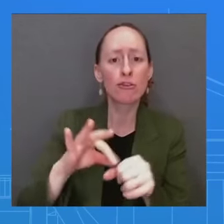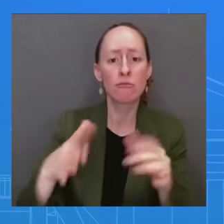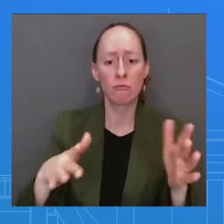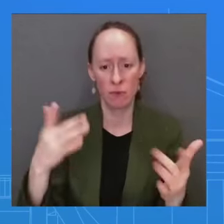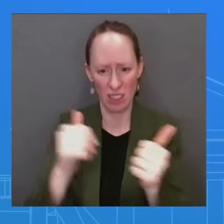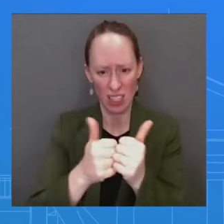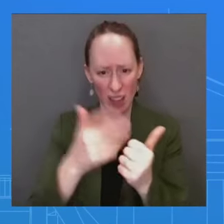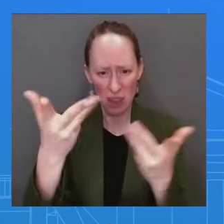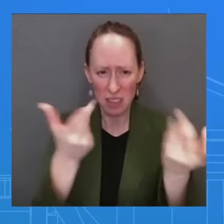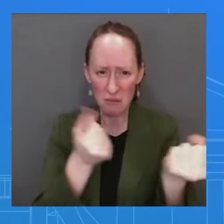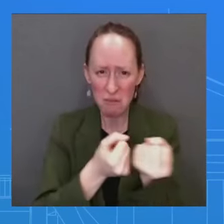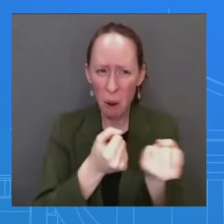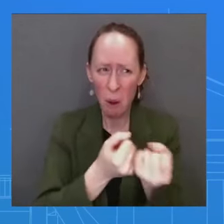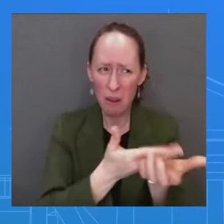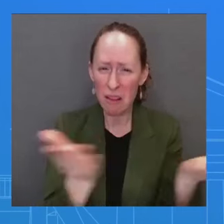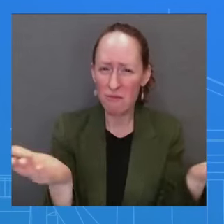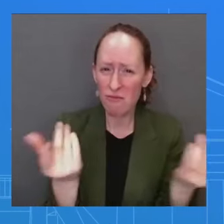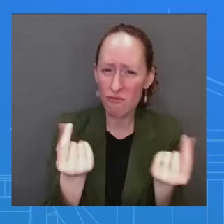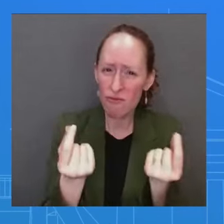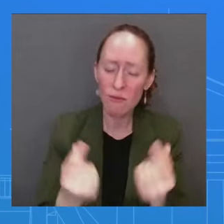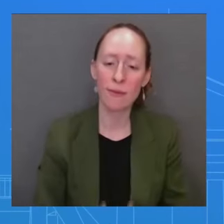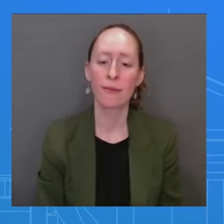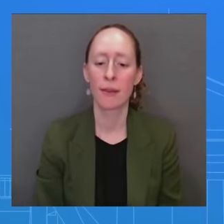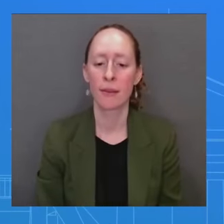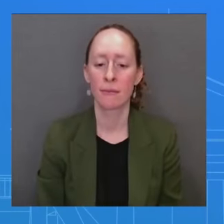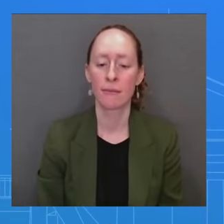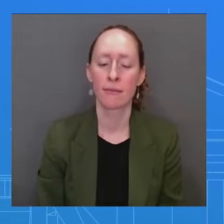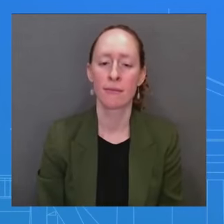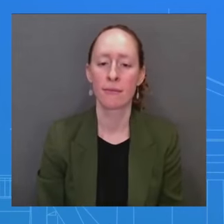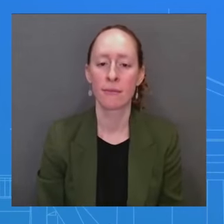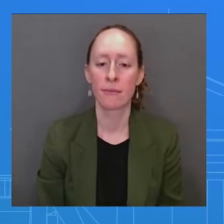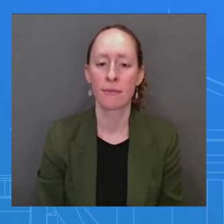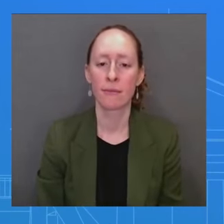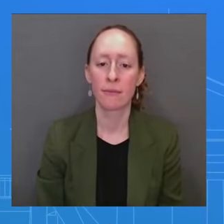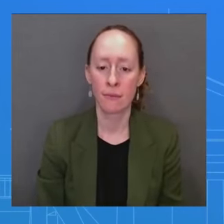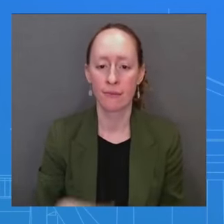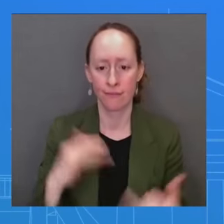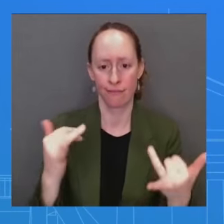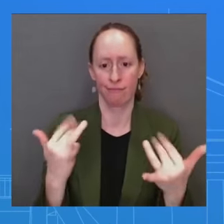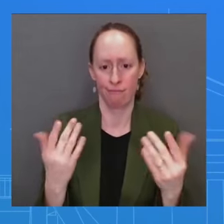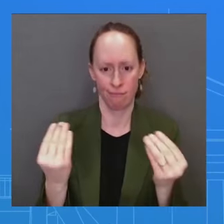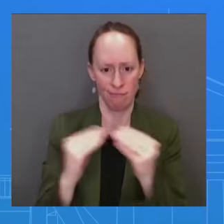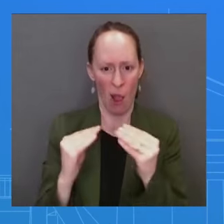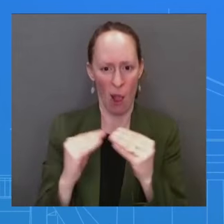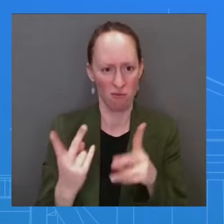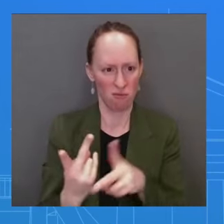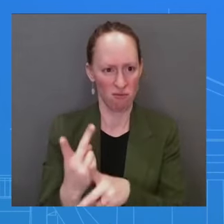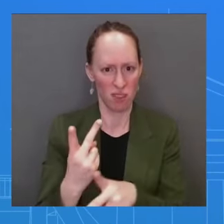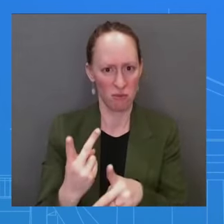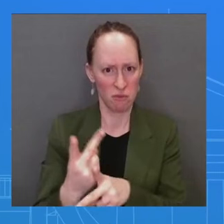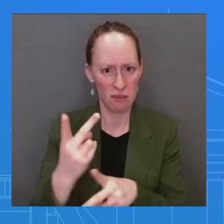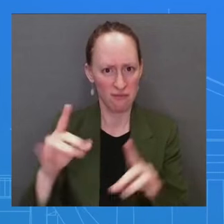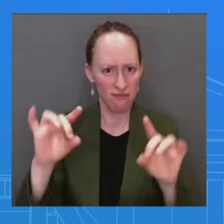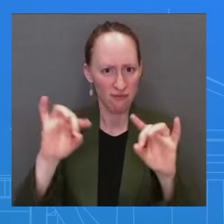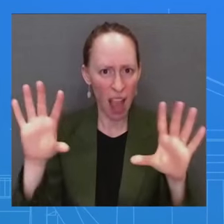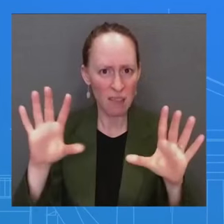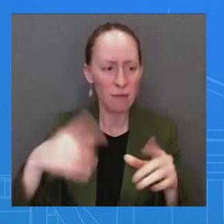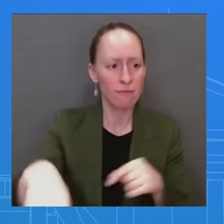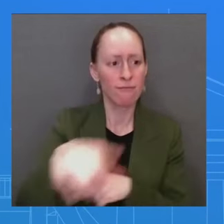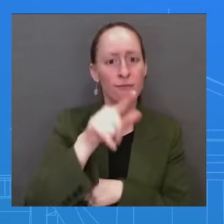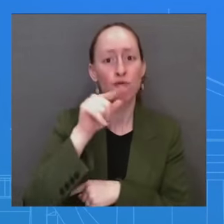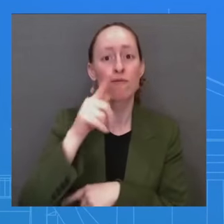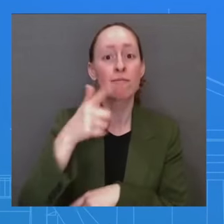things. In response to the sharp increase in threats of violence to election workers following the 2020 election